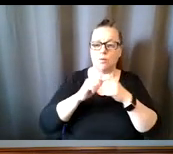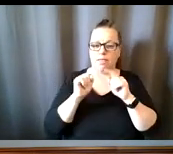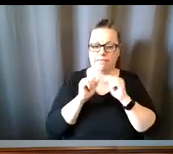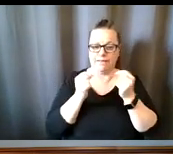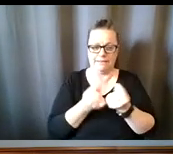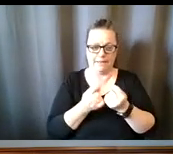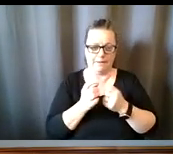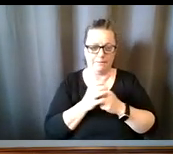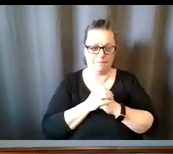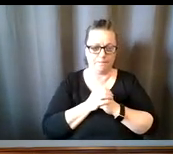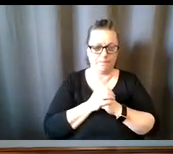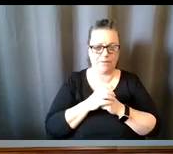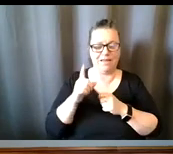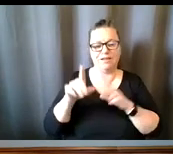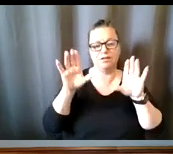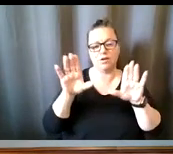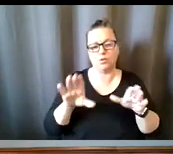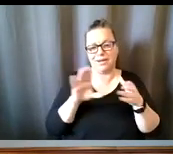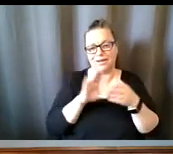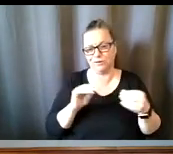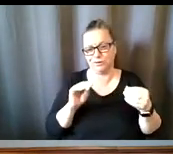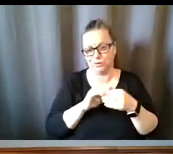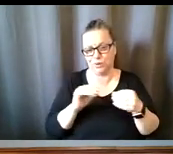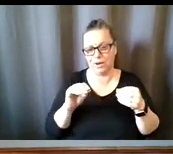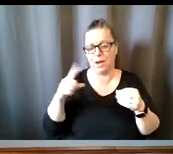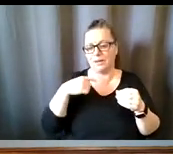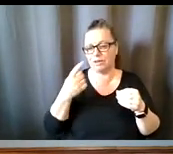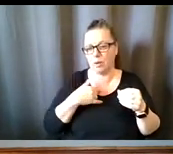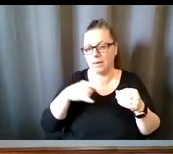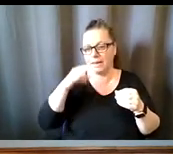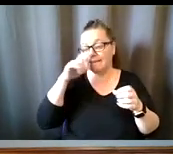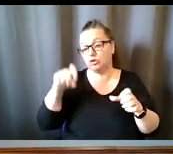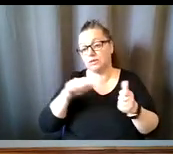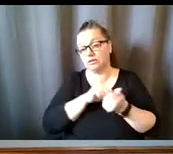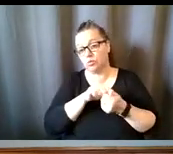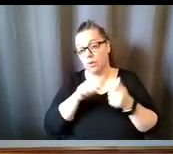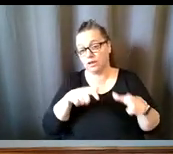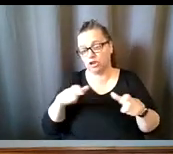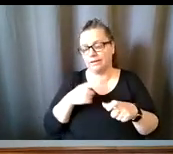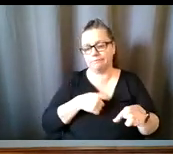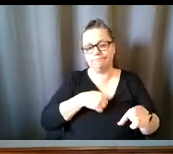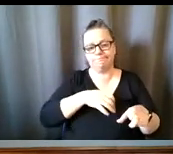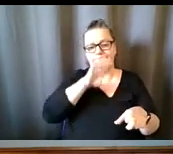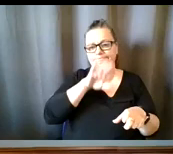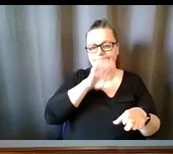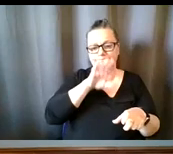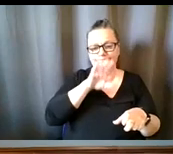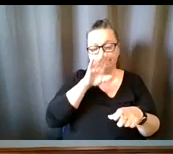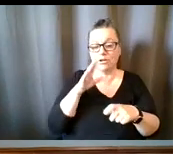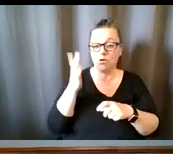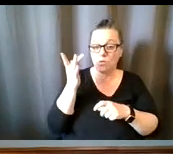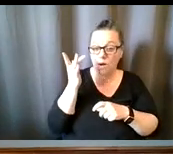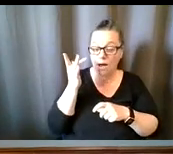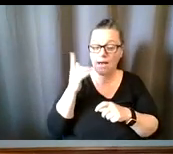that. So here's a great story. I always told my kids, hey, you need to do the dishes, and they would get frustrated with me. And the reason they'd get frustrated